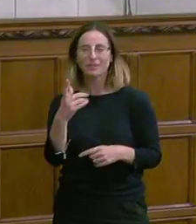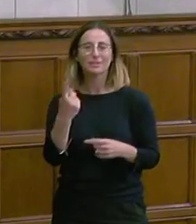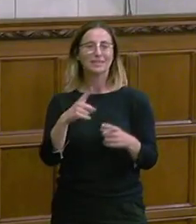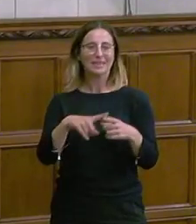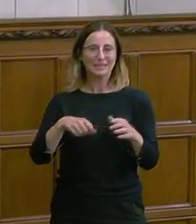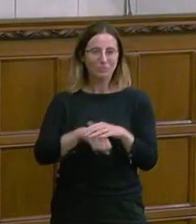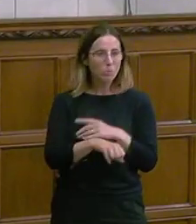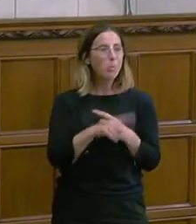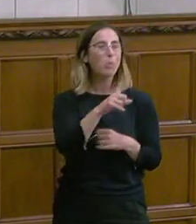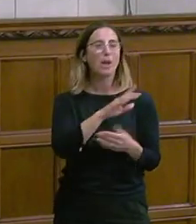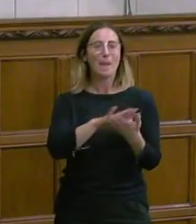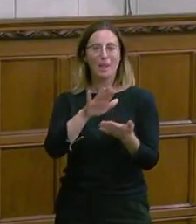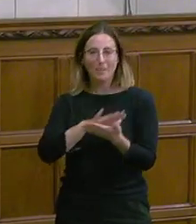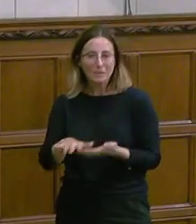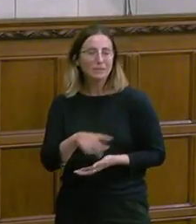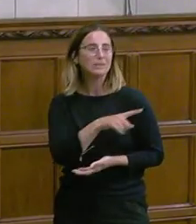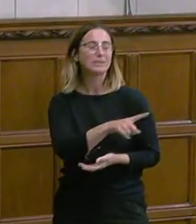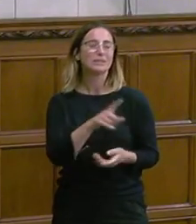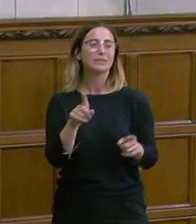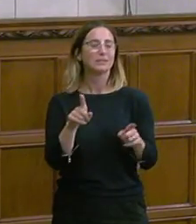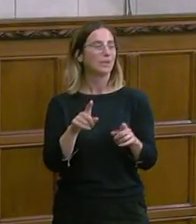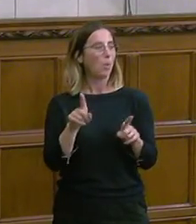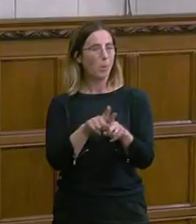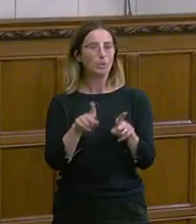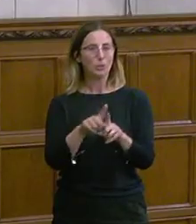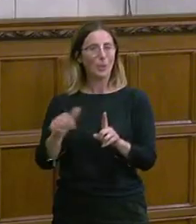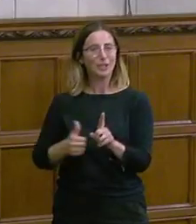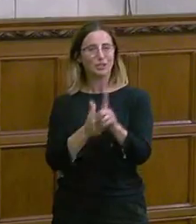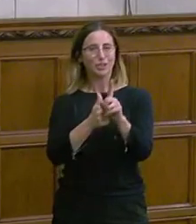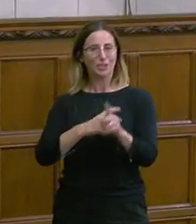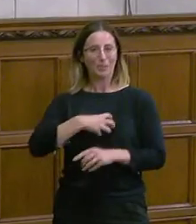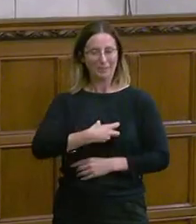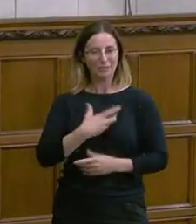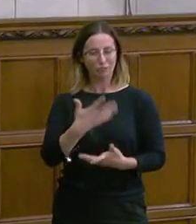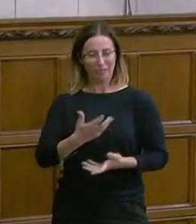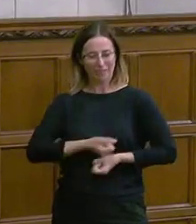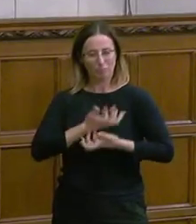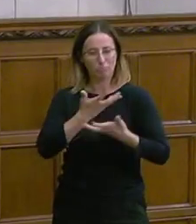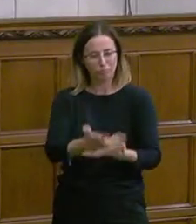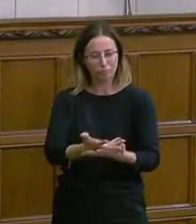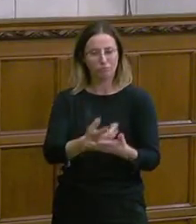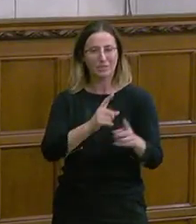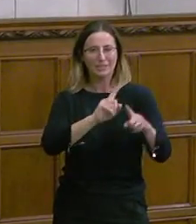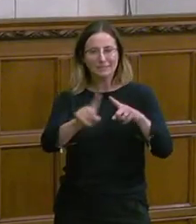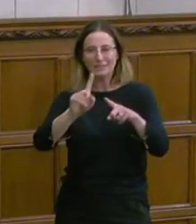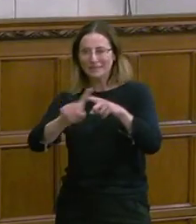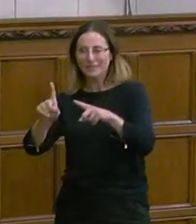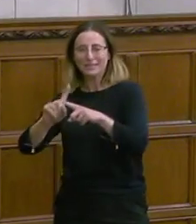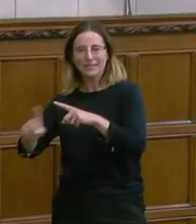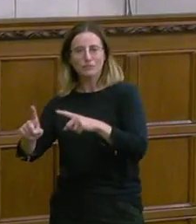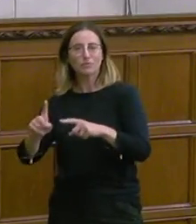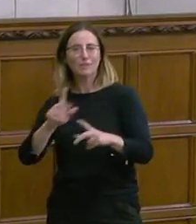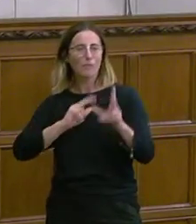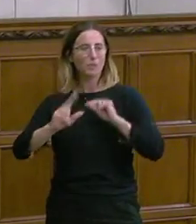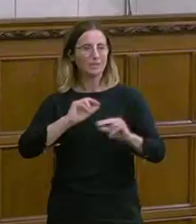Hempstead, as well as the Shadow Minister, really brought home the voice of the different stakeholders in this debate,